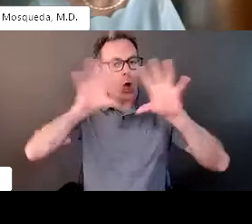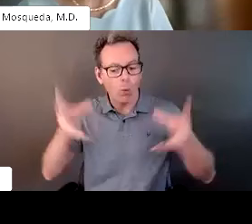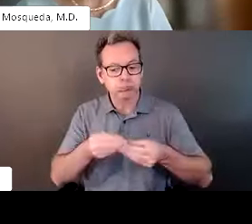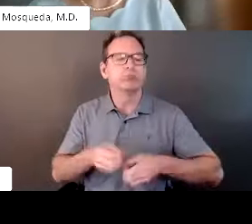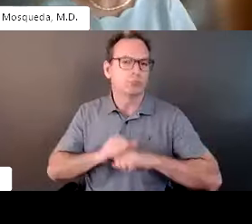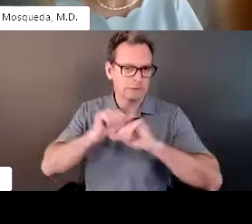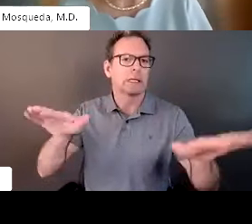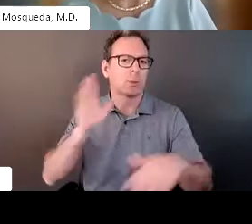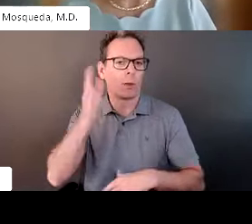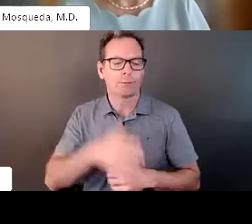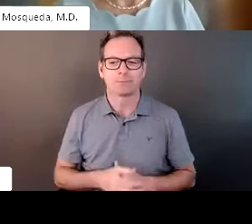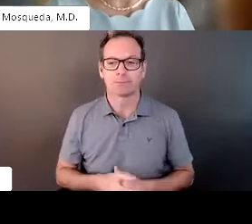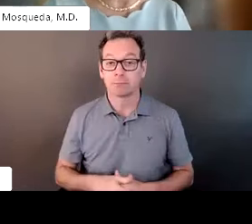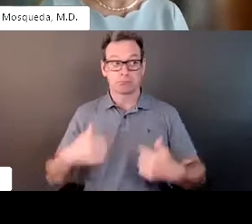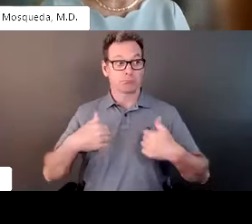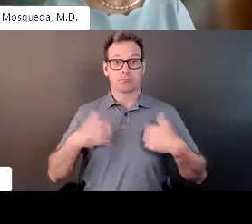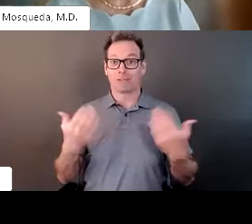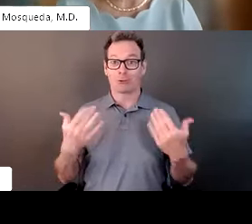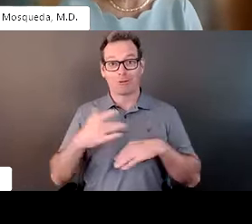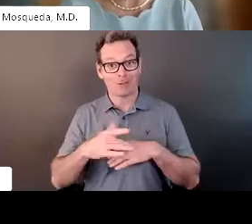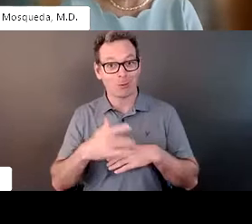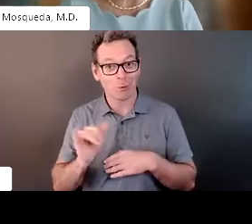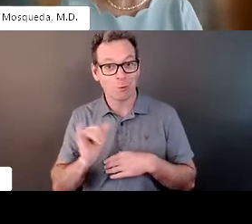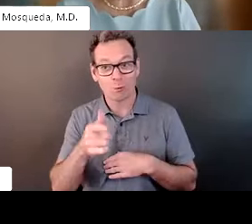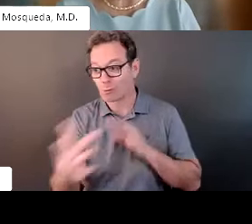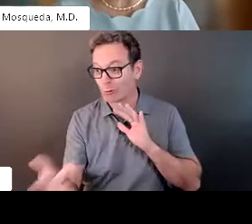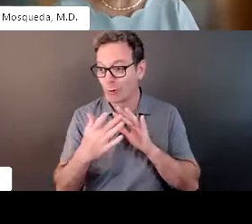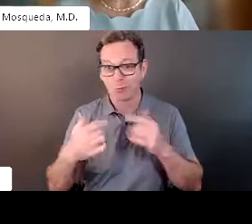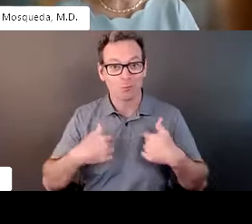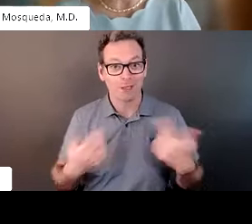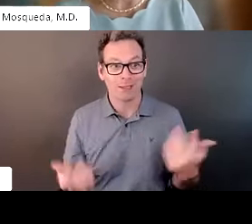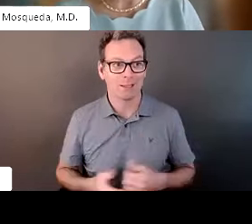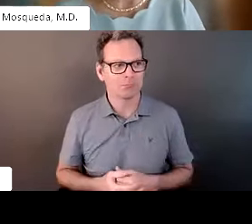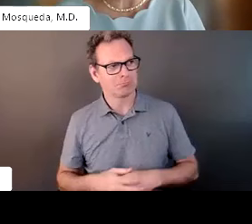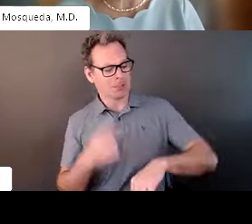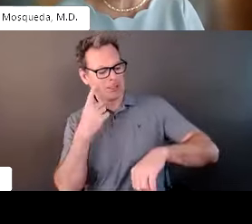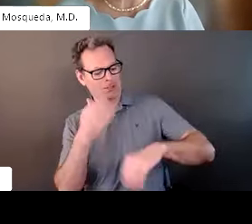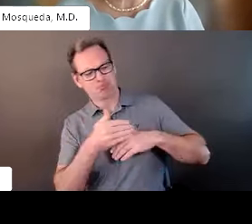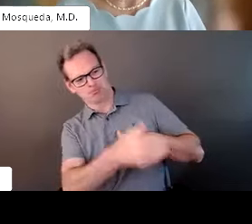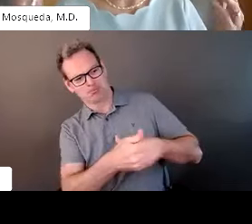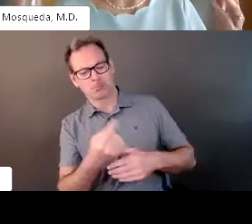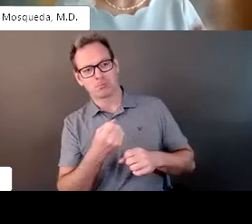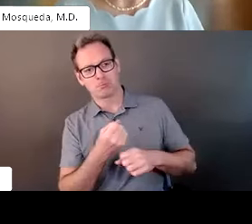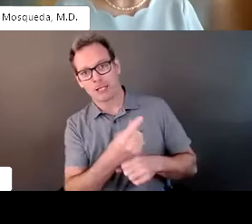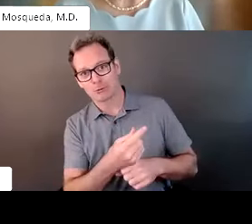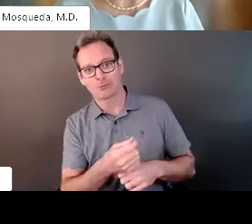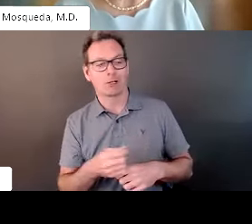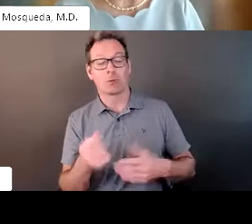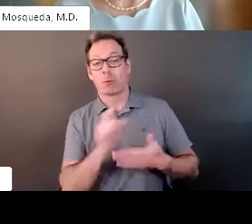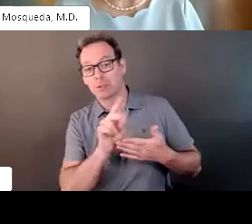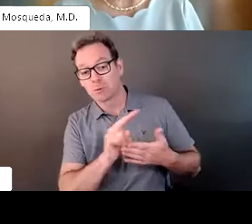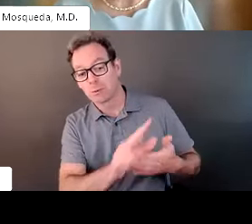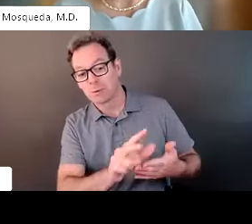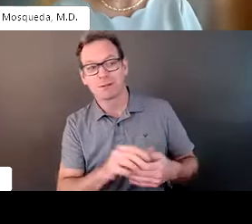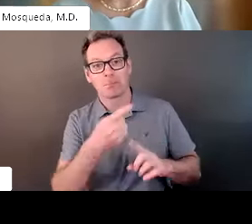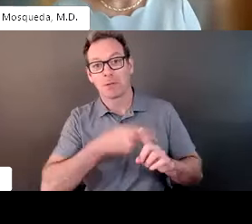far as I know, I'm not going anywhere. So, in the coming weeks and months and years, I am